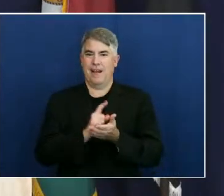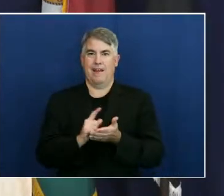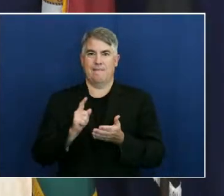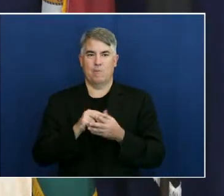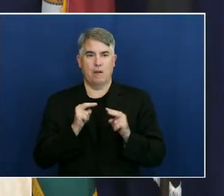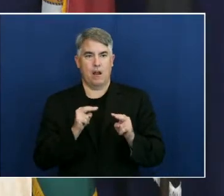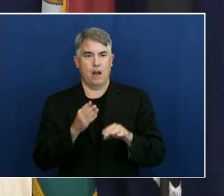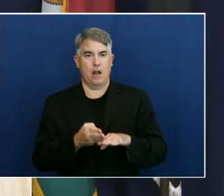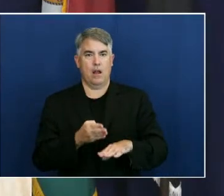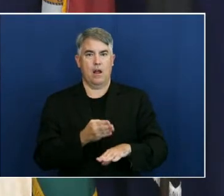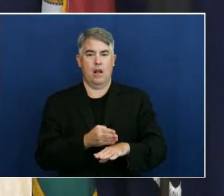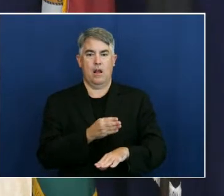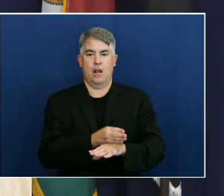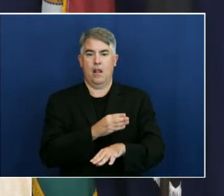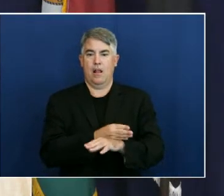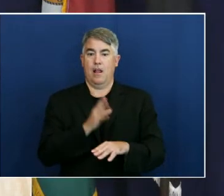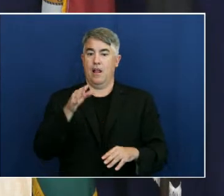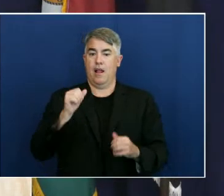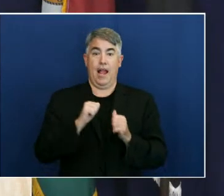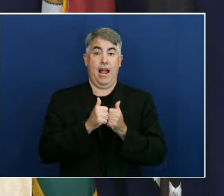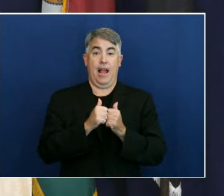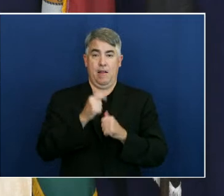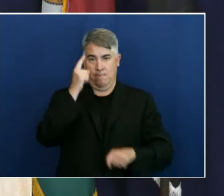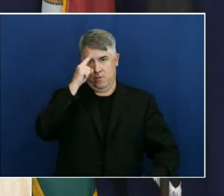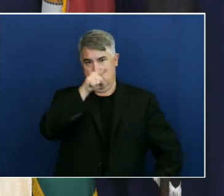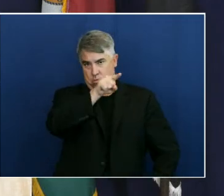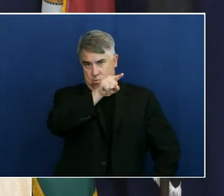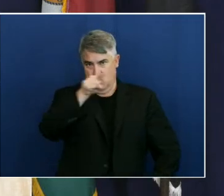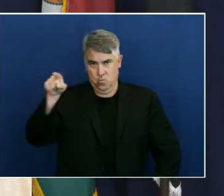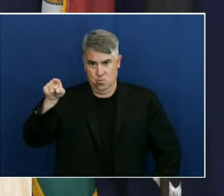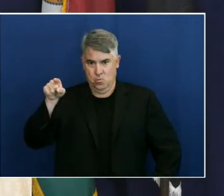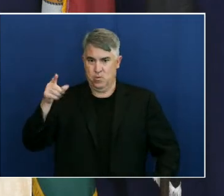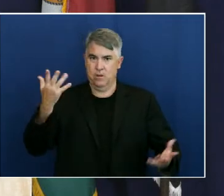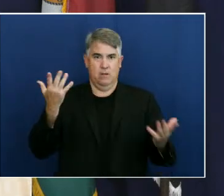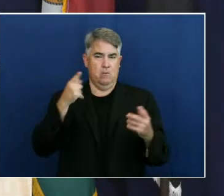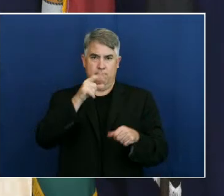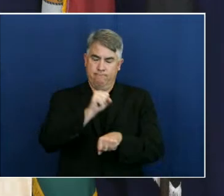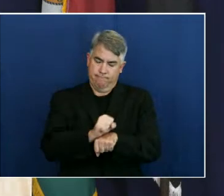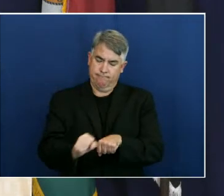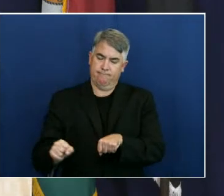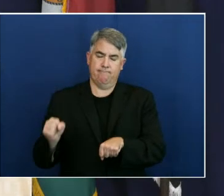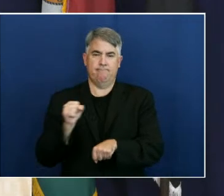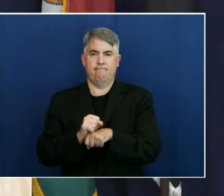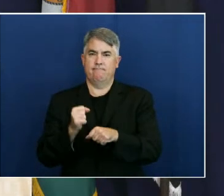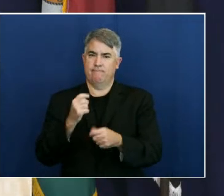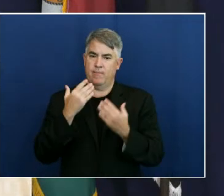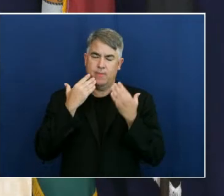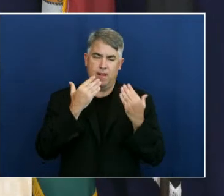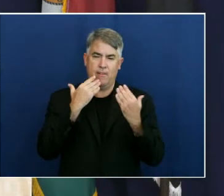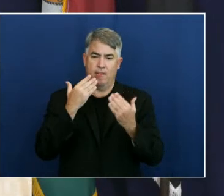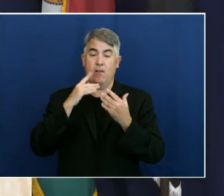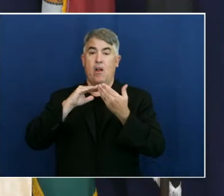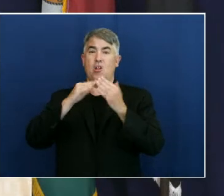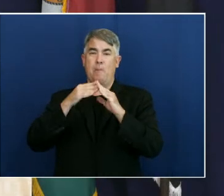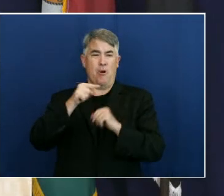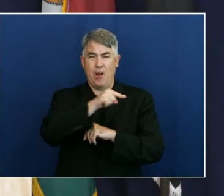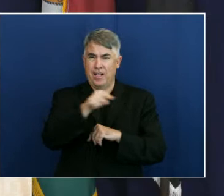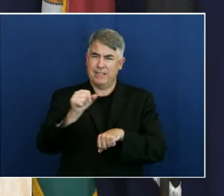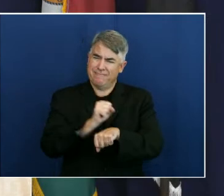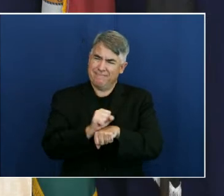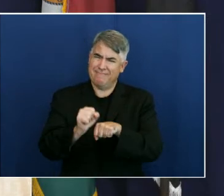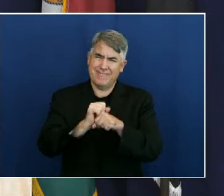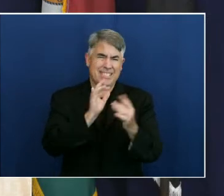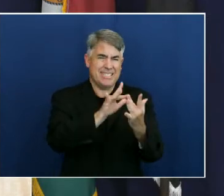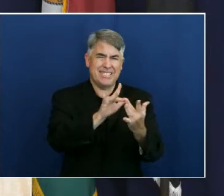it's due to the great effort from everyone on this campaign and those in our community that have worked together from the beginning. As Chair Fletcher mentioned, we're very excited about the